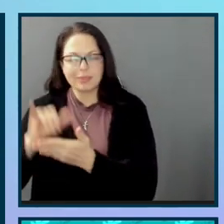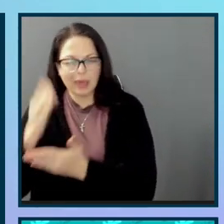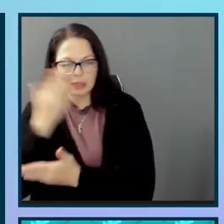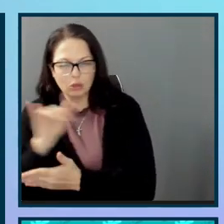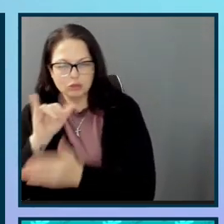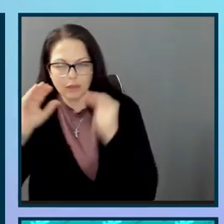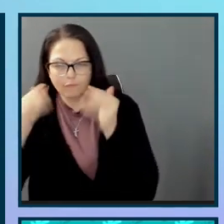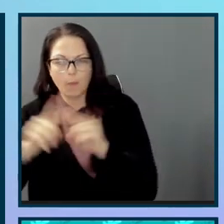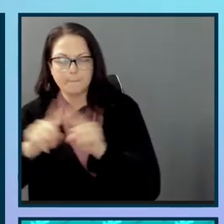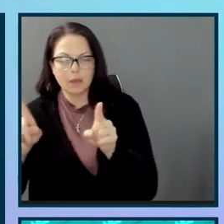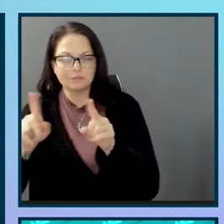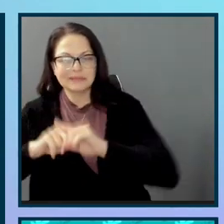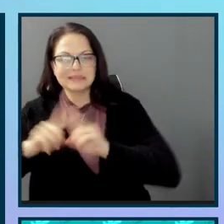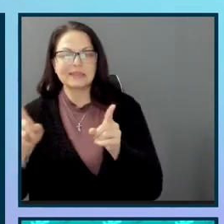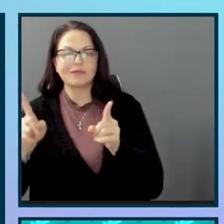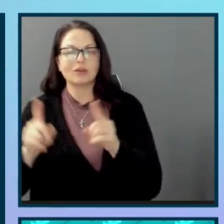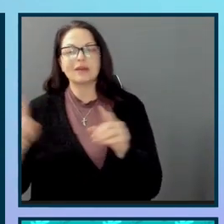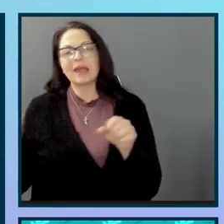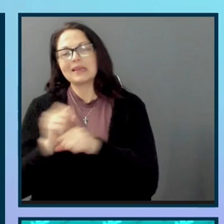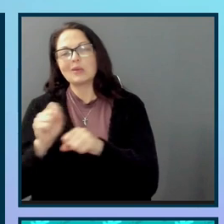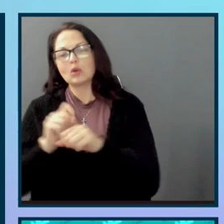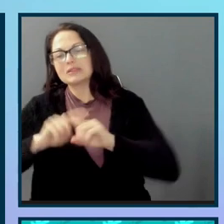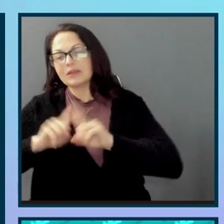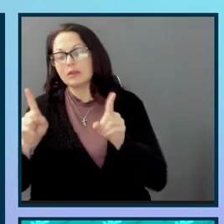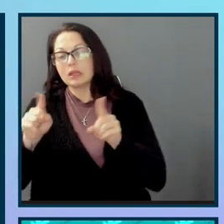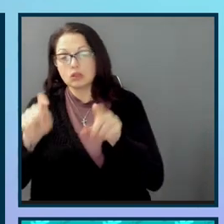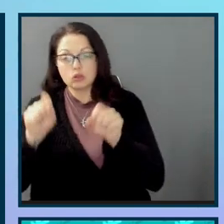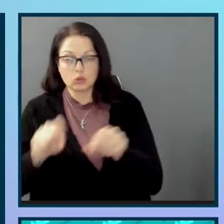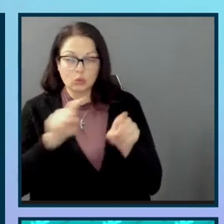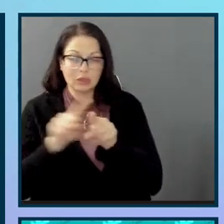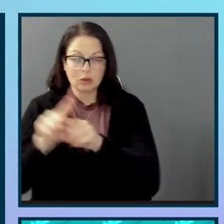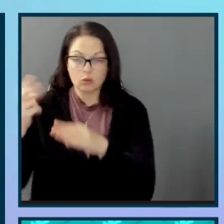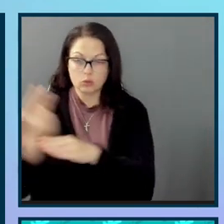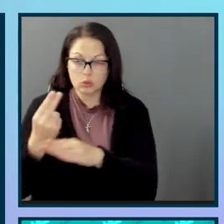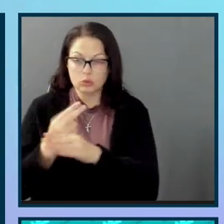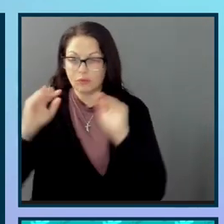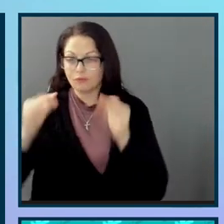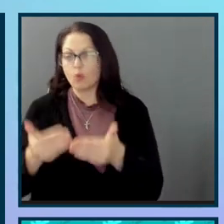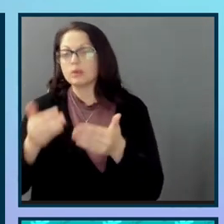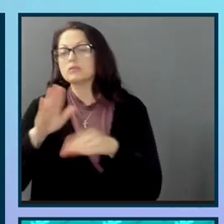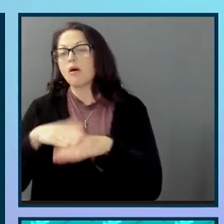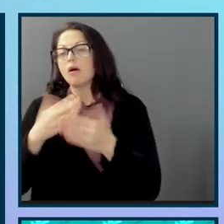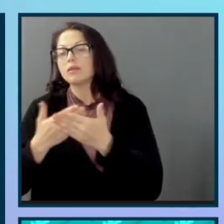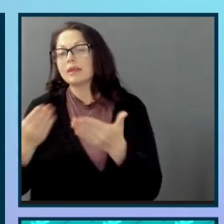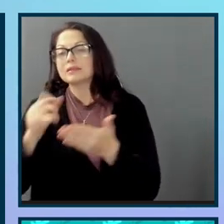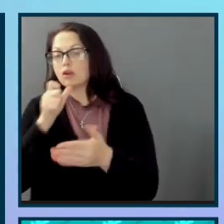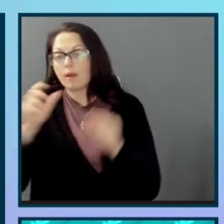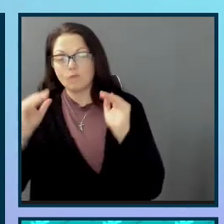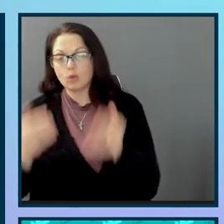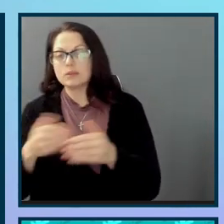it's a bit different and it works differently. So you can also use it to focus on elements that are not focusable.